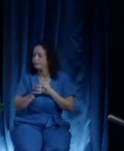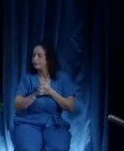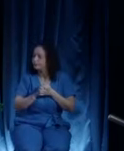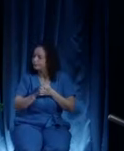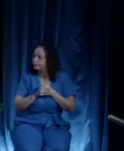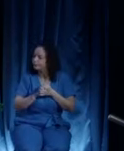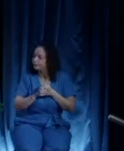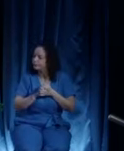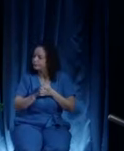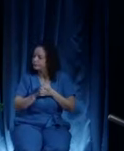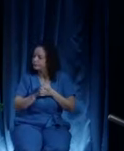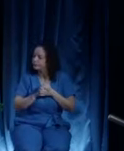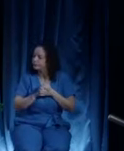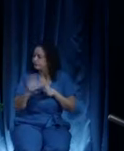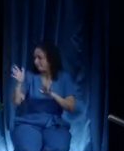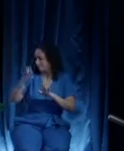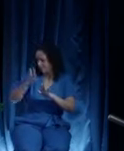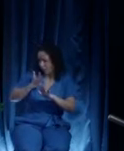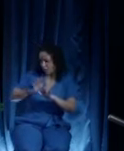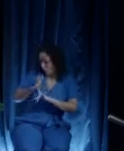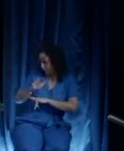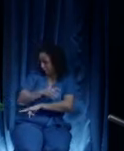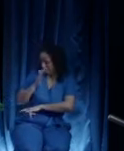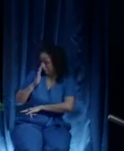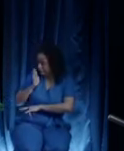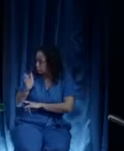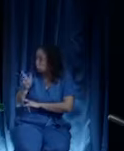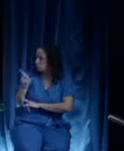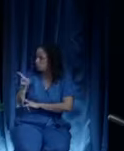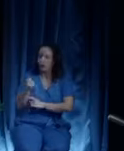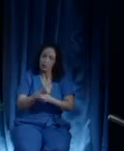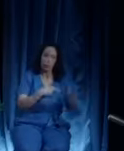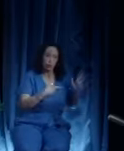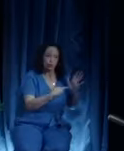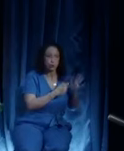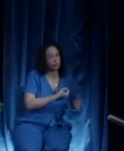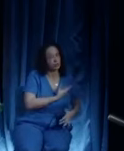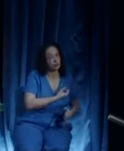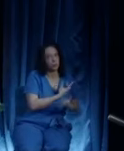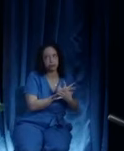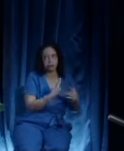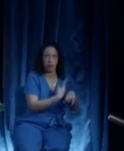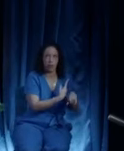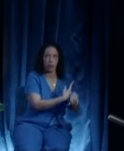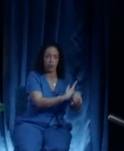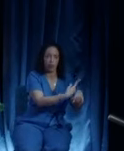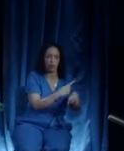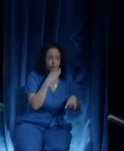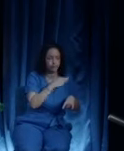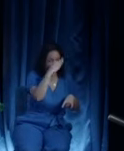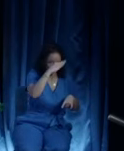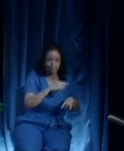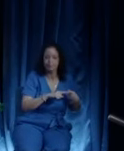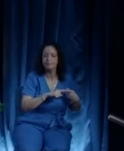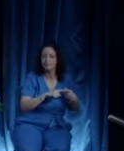Maybe, no offence, Nikki, we've had a lot of the Tudors. Yeah. But as you say, you've gone into areas